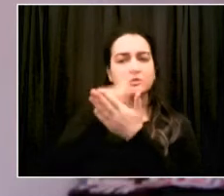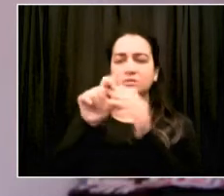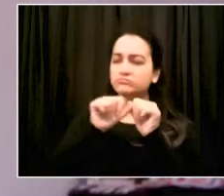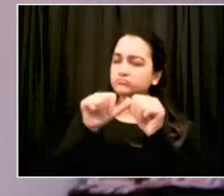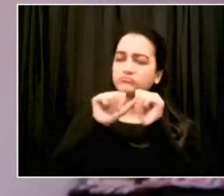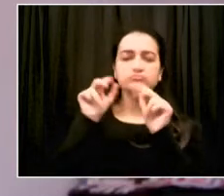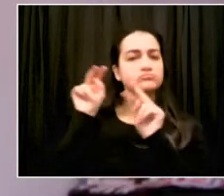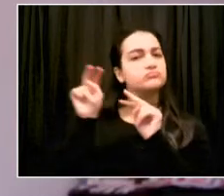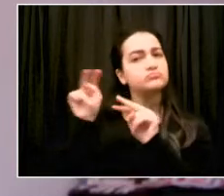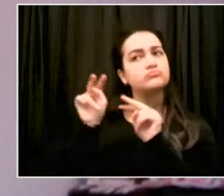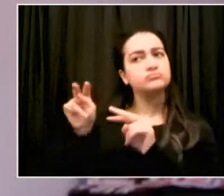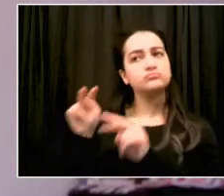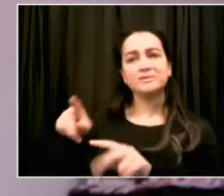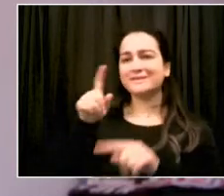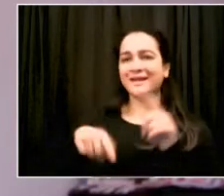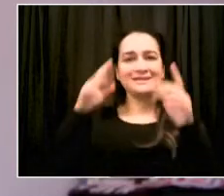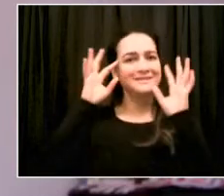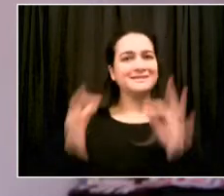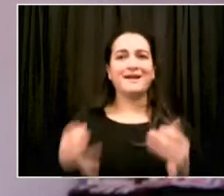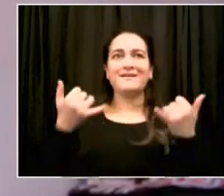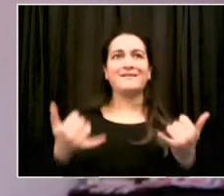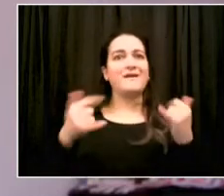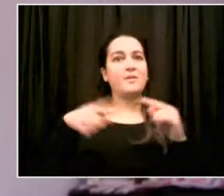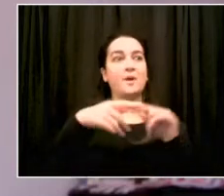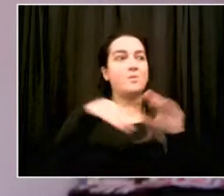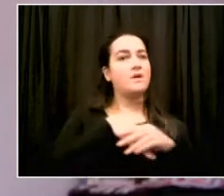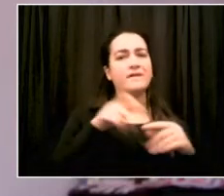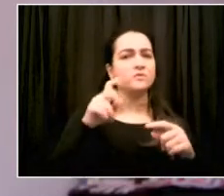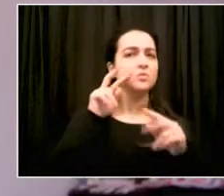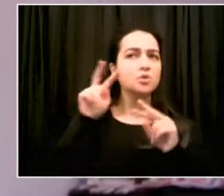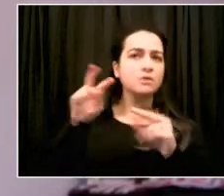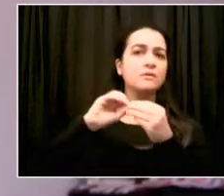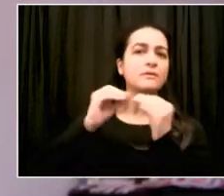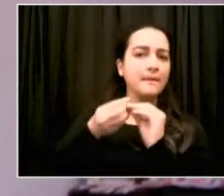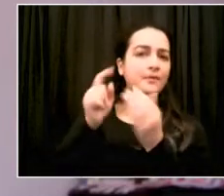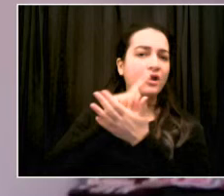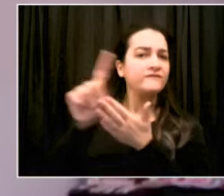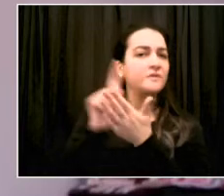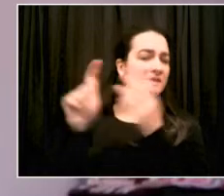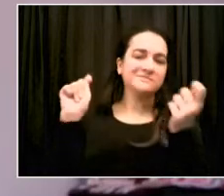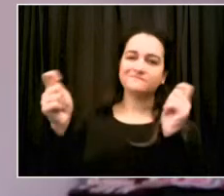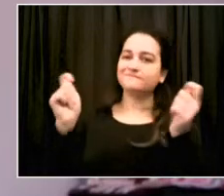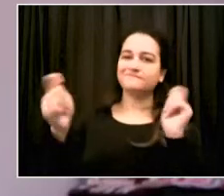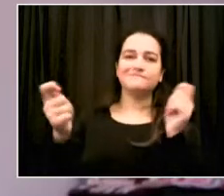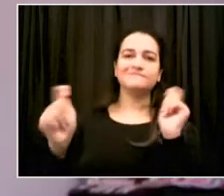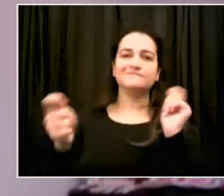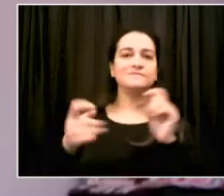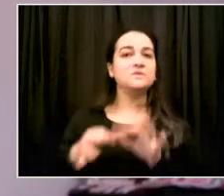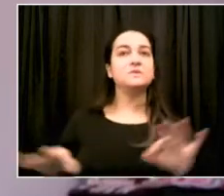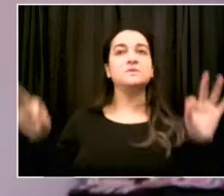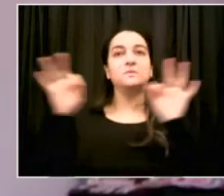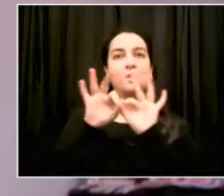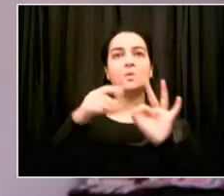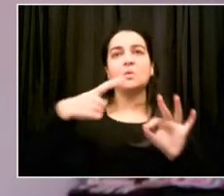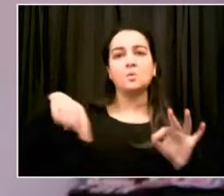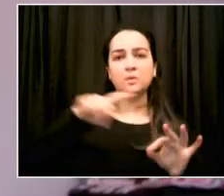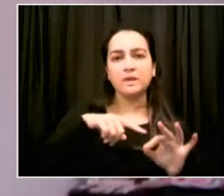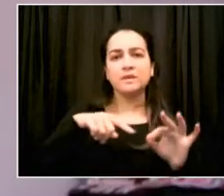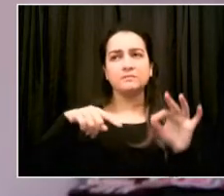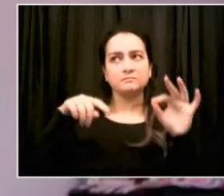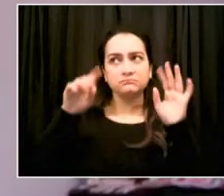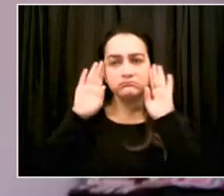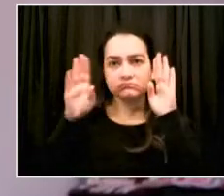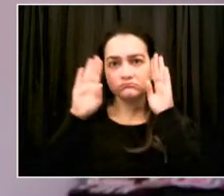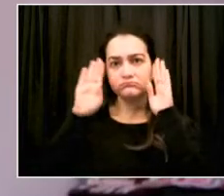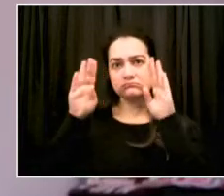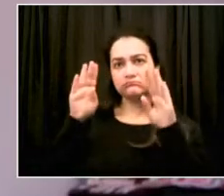pandemic that we have to remain disciplined and vigilant in this way because things can change relatively